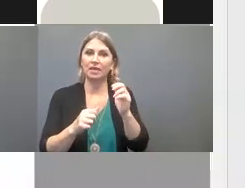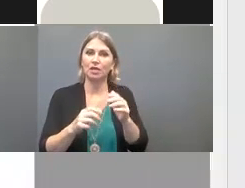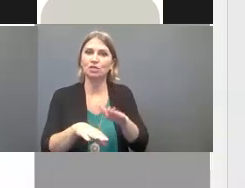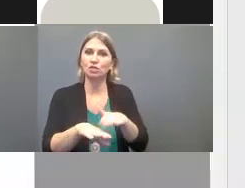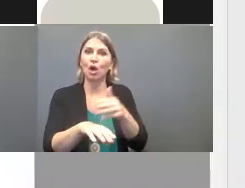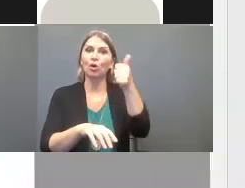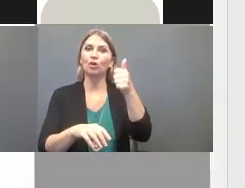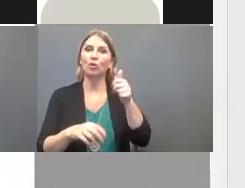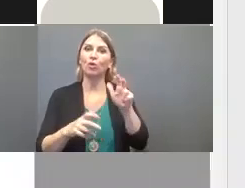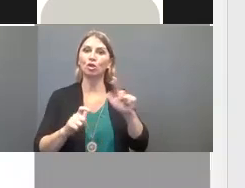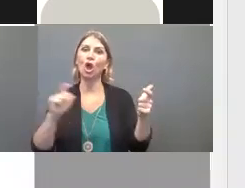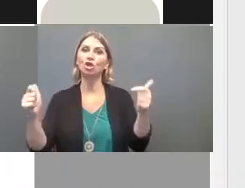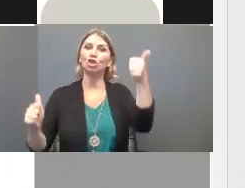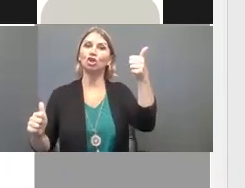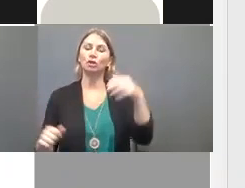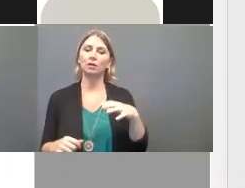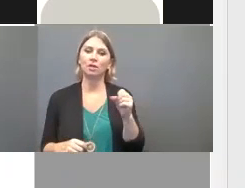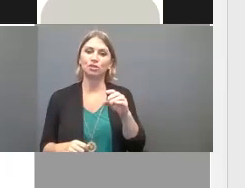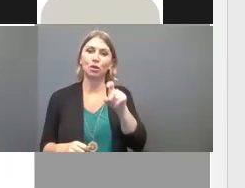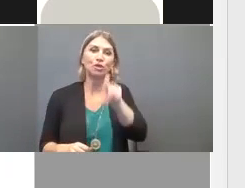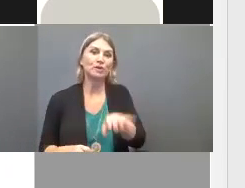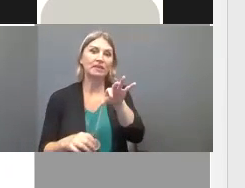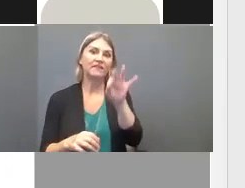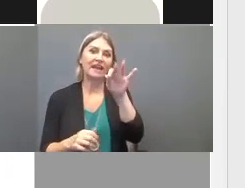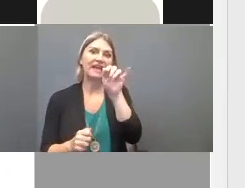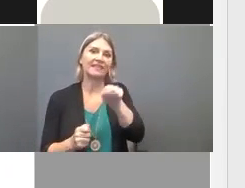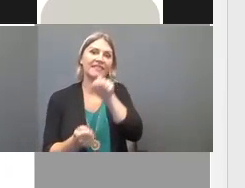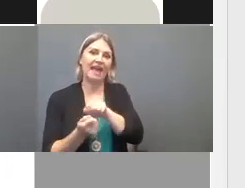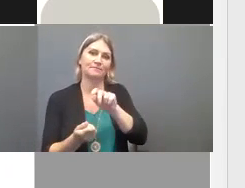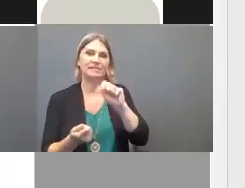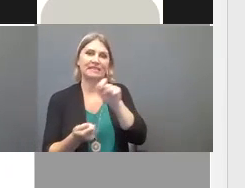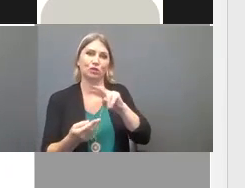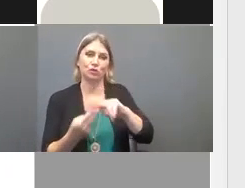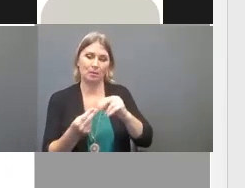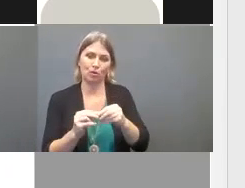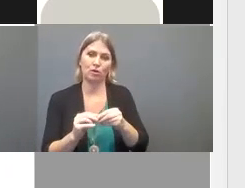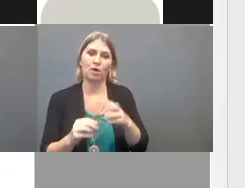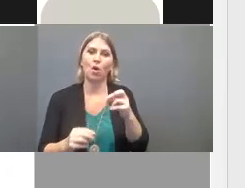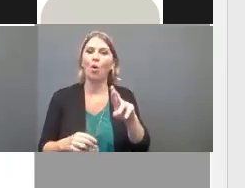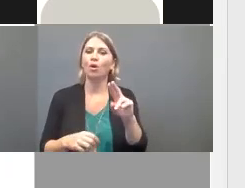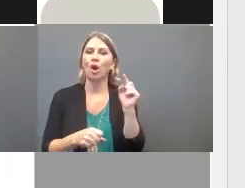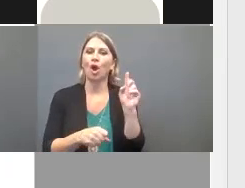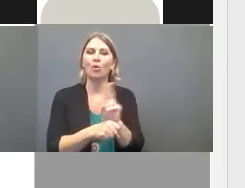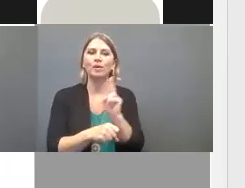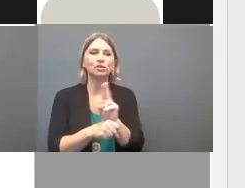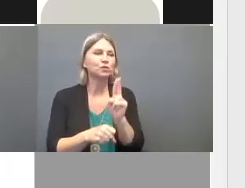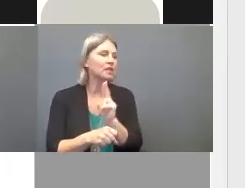your equation. So you need to analytically find out that particular number, or you can always use the limit functions.